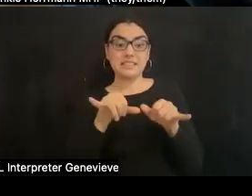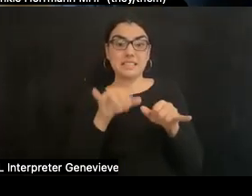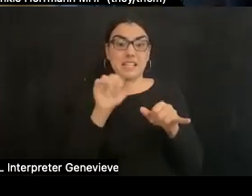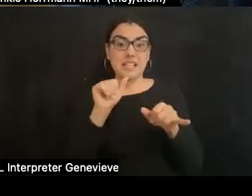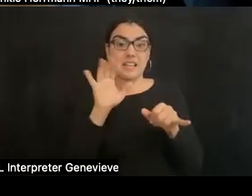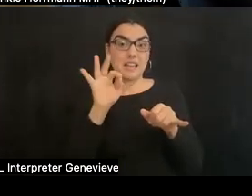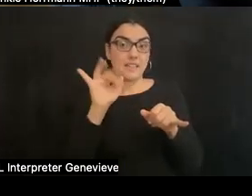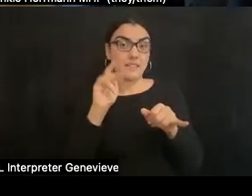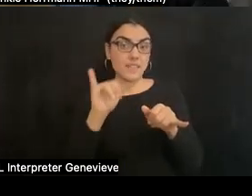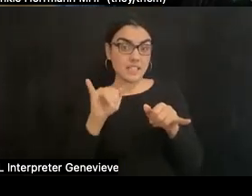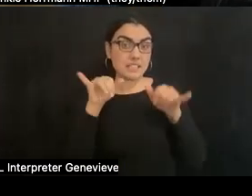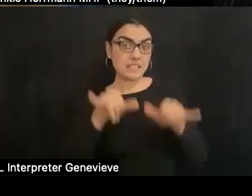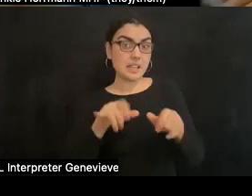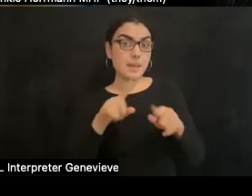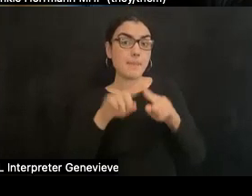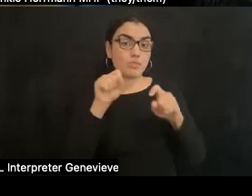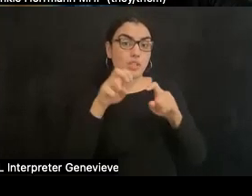of either plan.